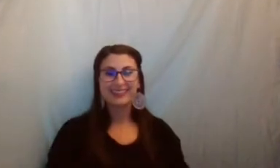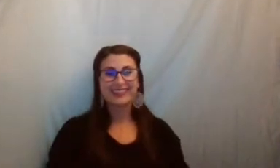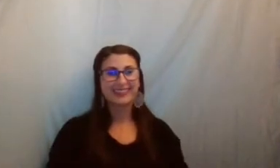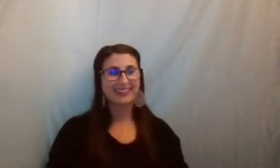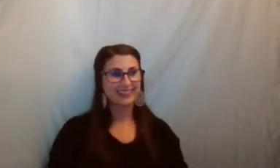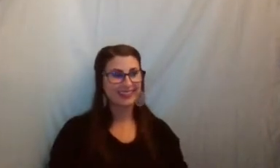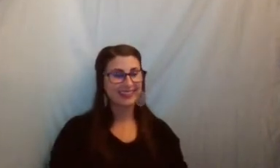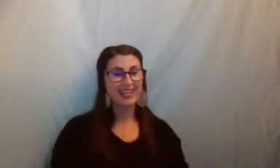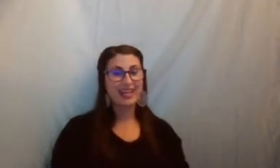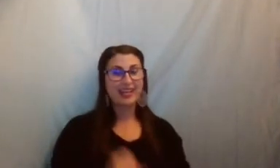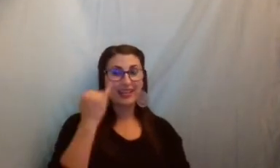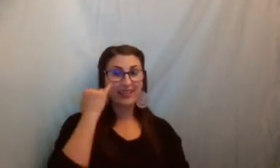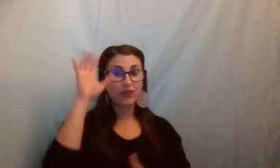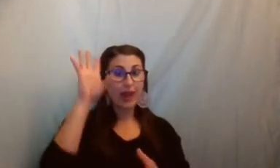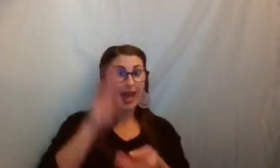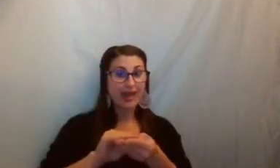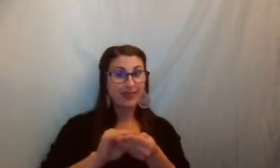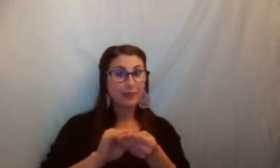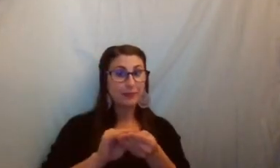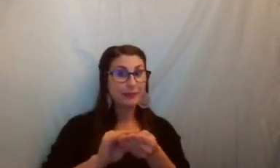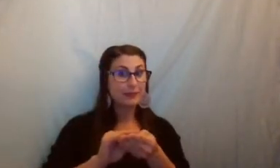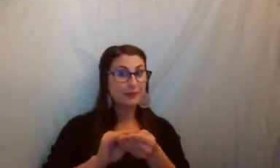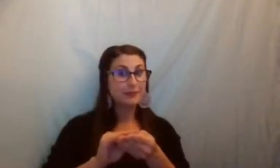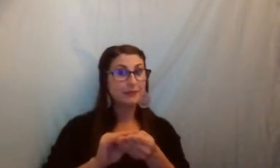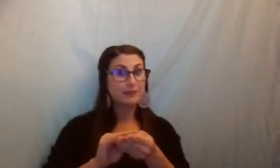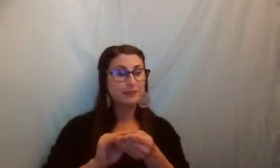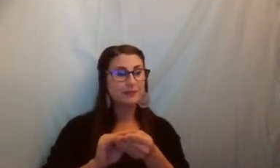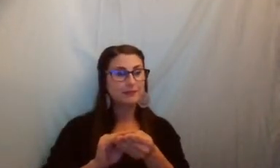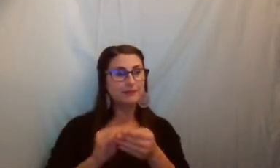7, 8. If you add them up,